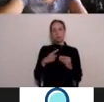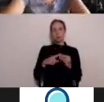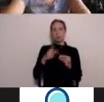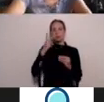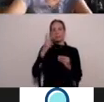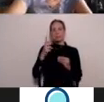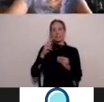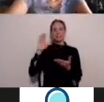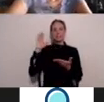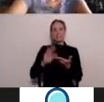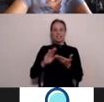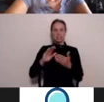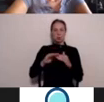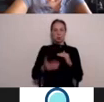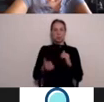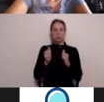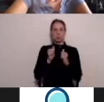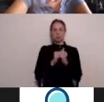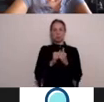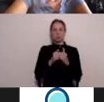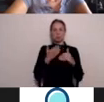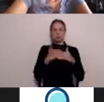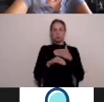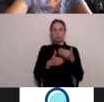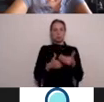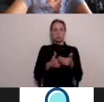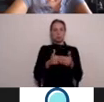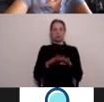Just to, the support has to happen on both sides.